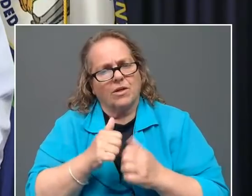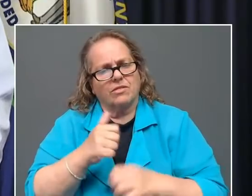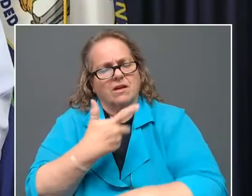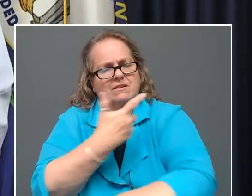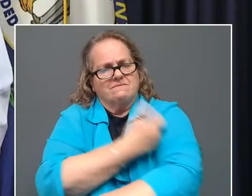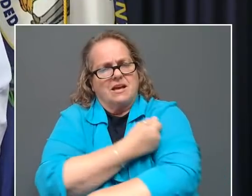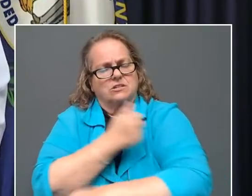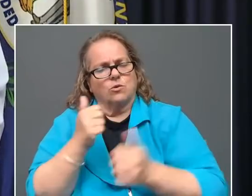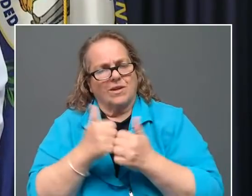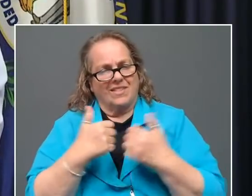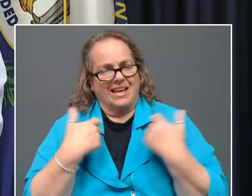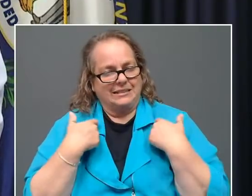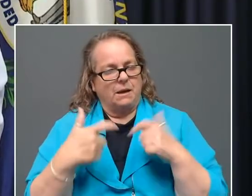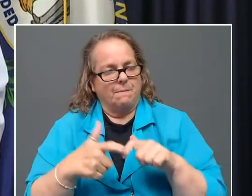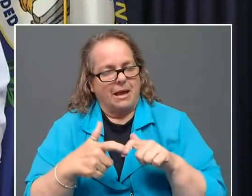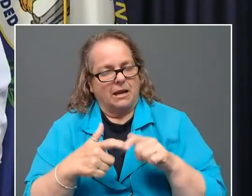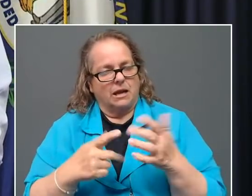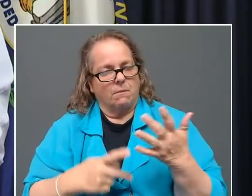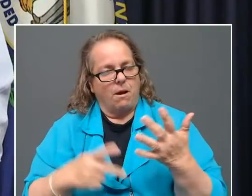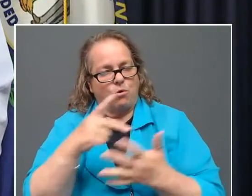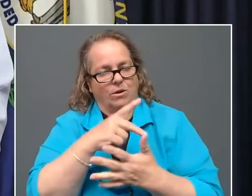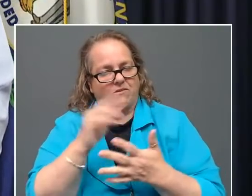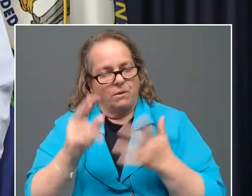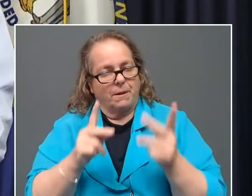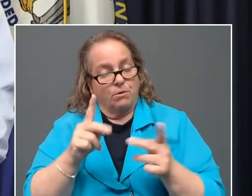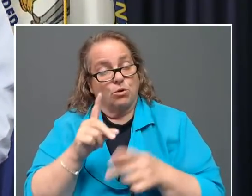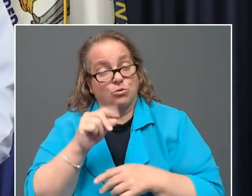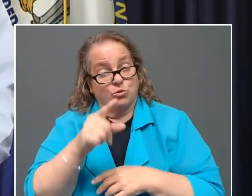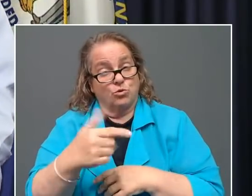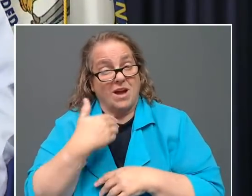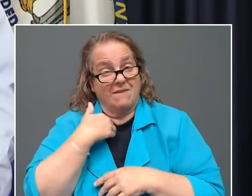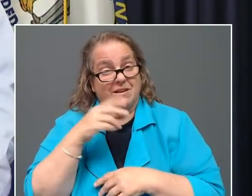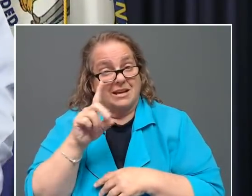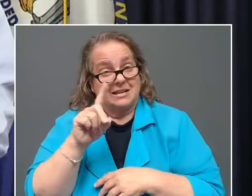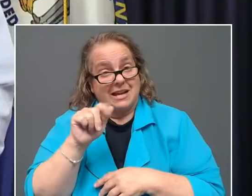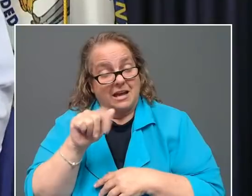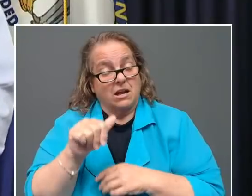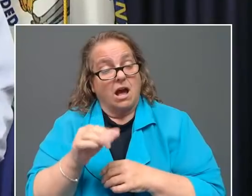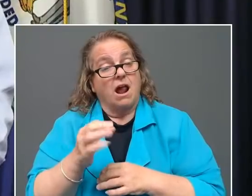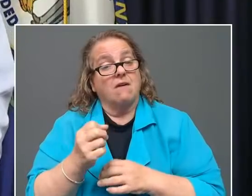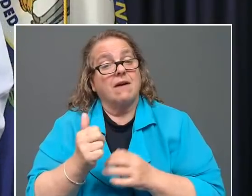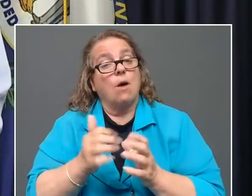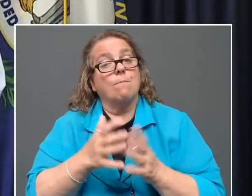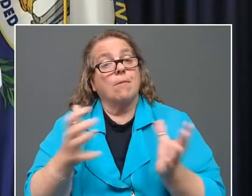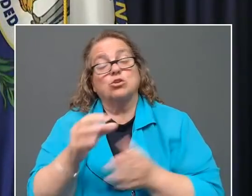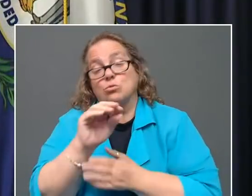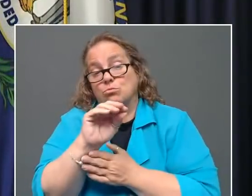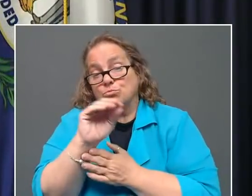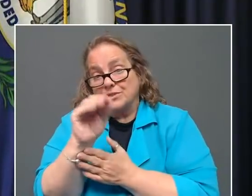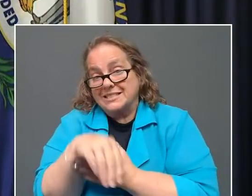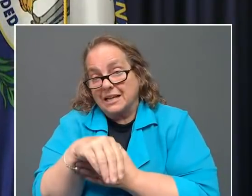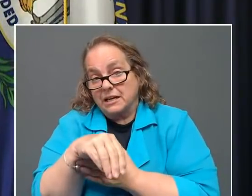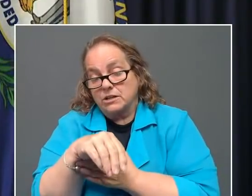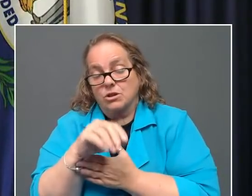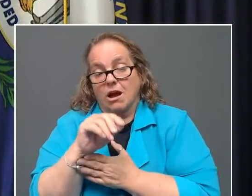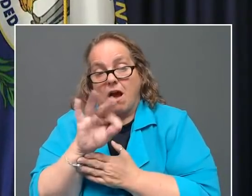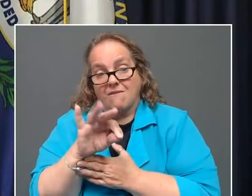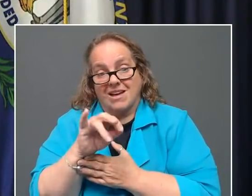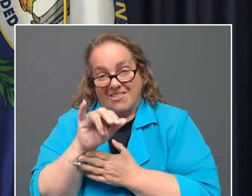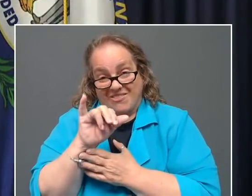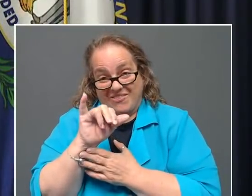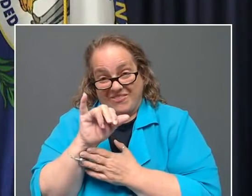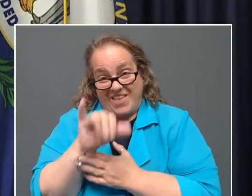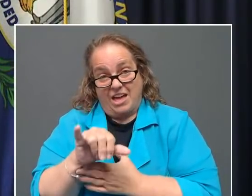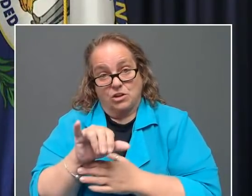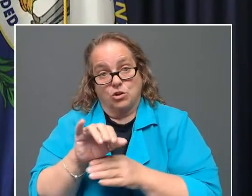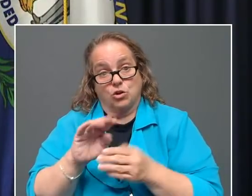Hispanic population. Do you have the data in terms of the percentage of that particular community